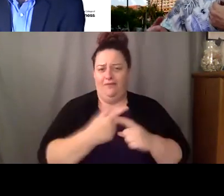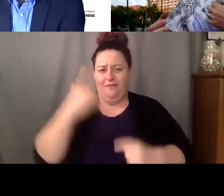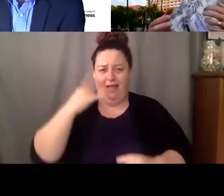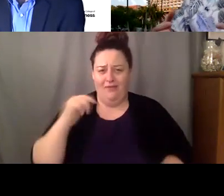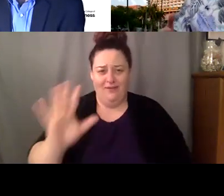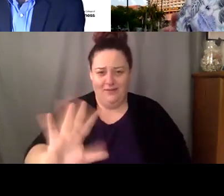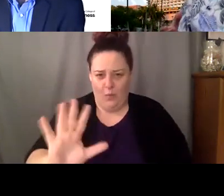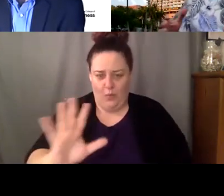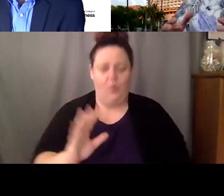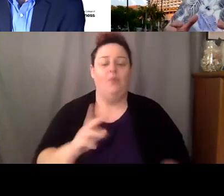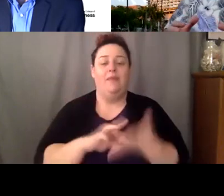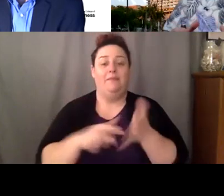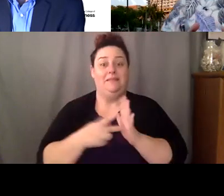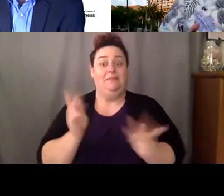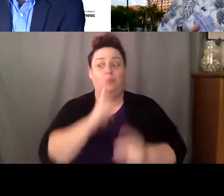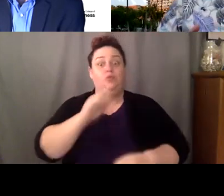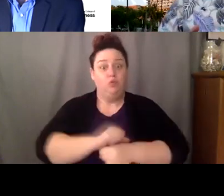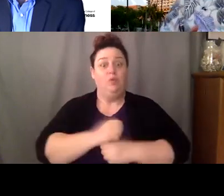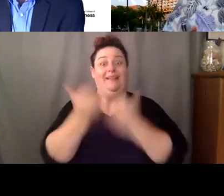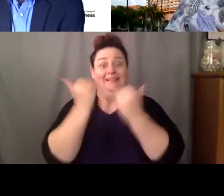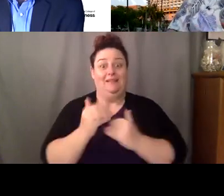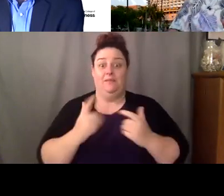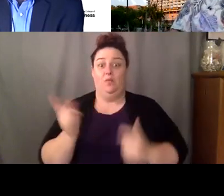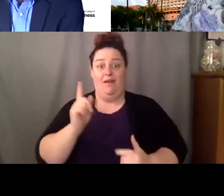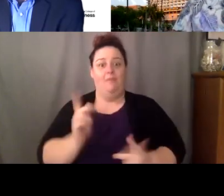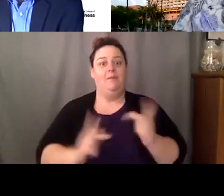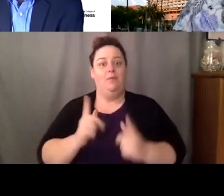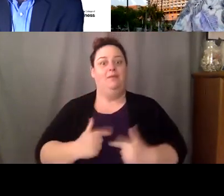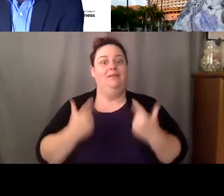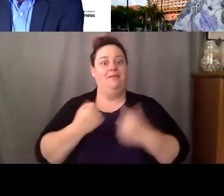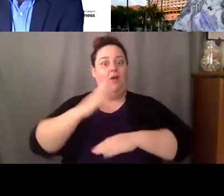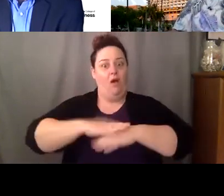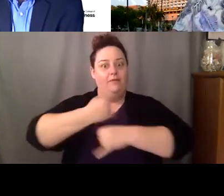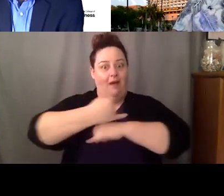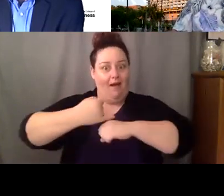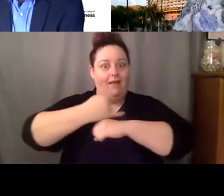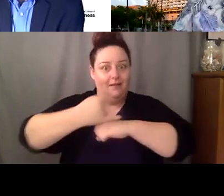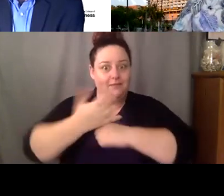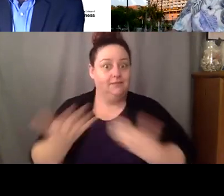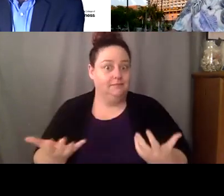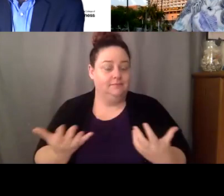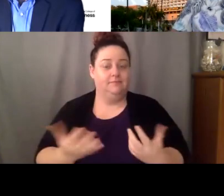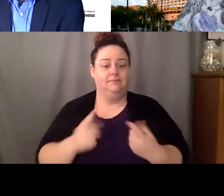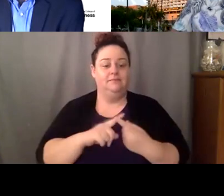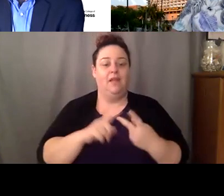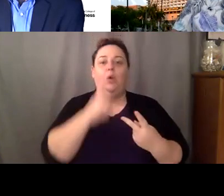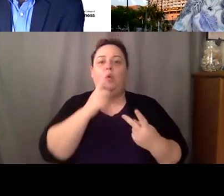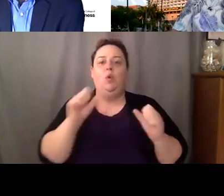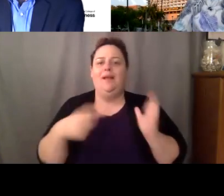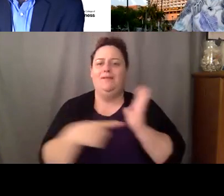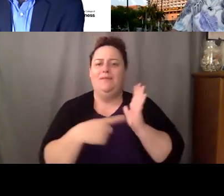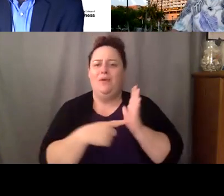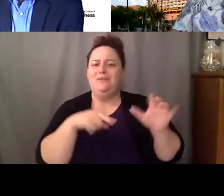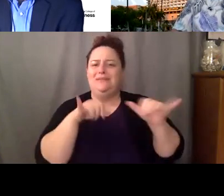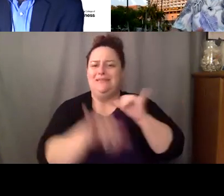We're limited to the people who actually live on the island, number one. And number two, who can afford to stay at a